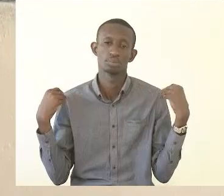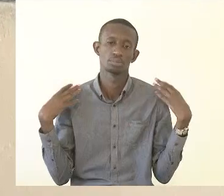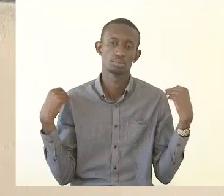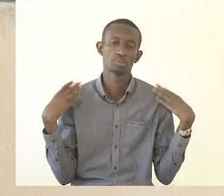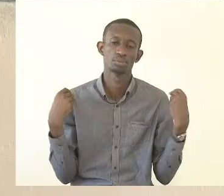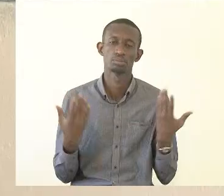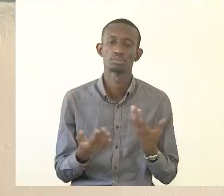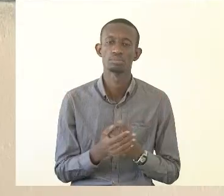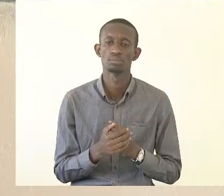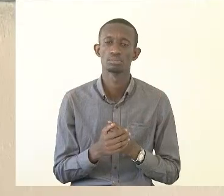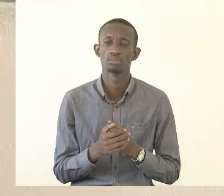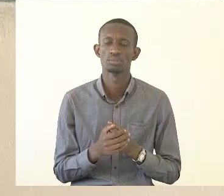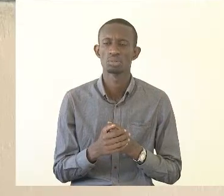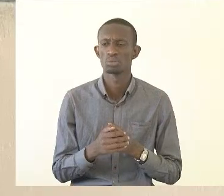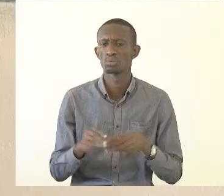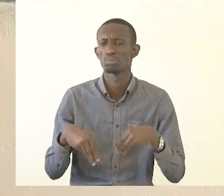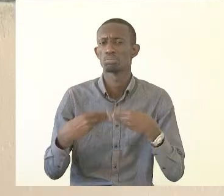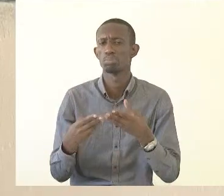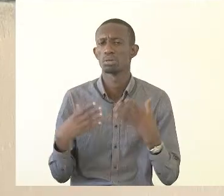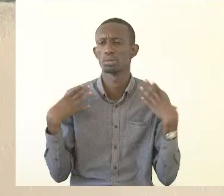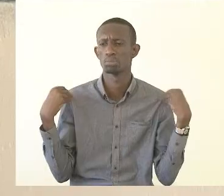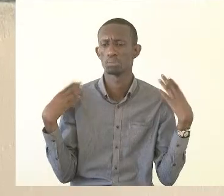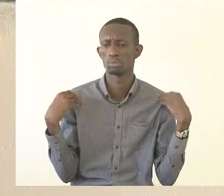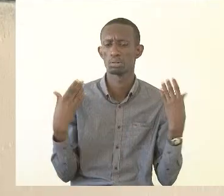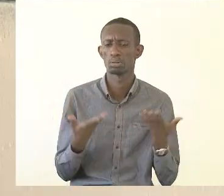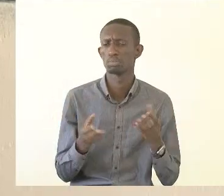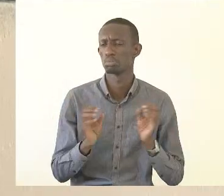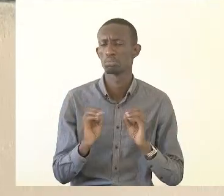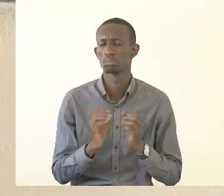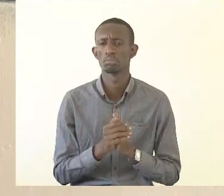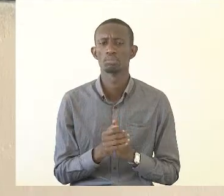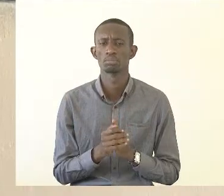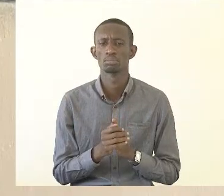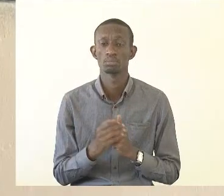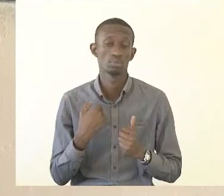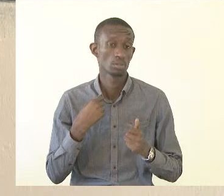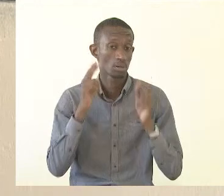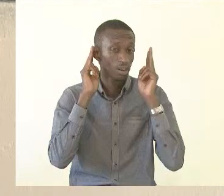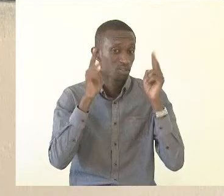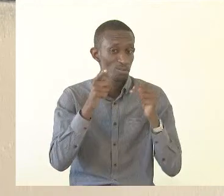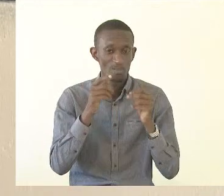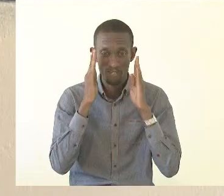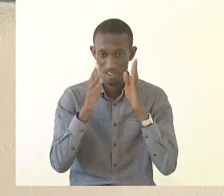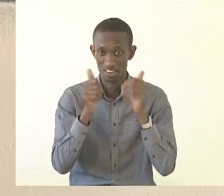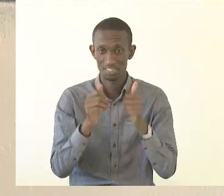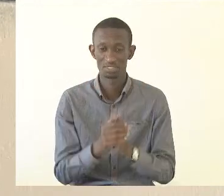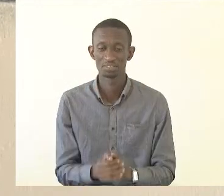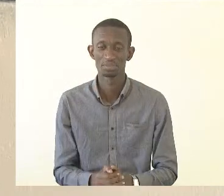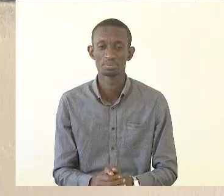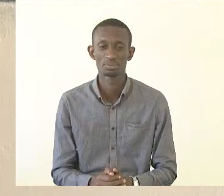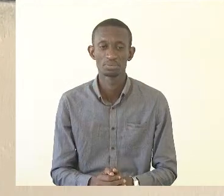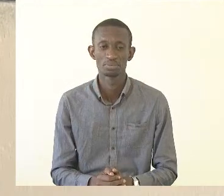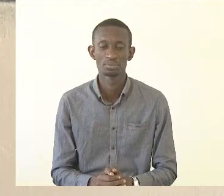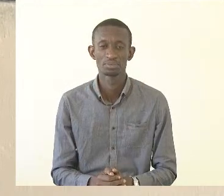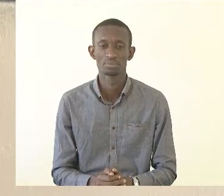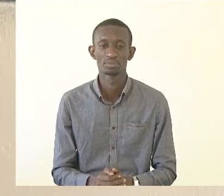questions. So there is no need of leaving the exercise behind. So I hope you've been following, and I've not